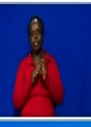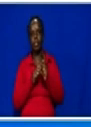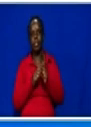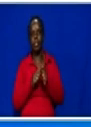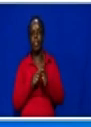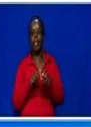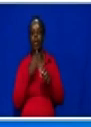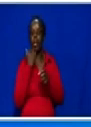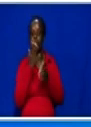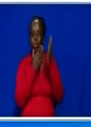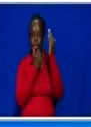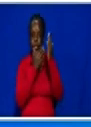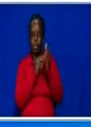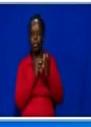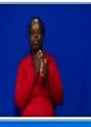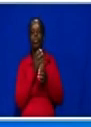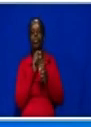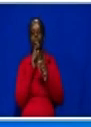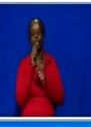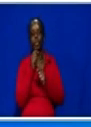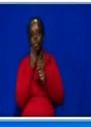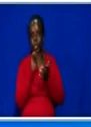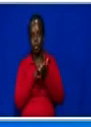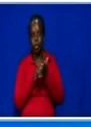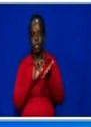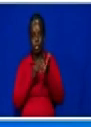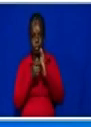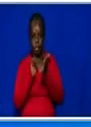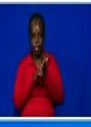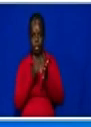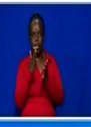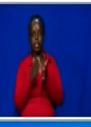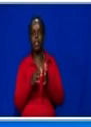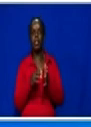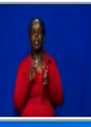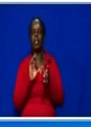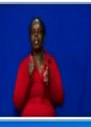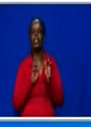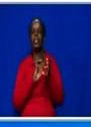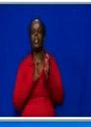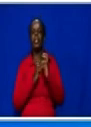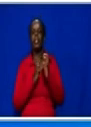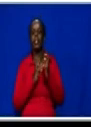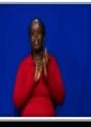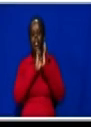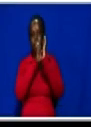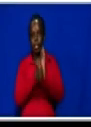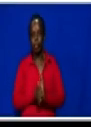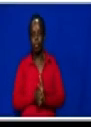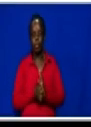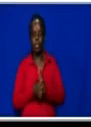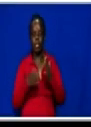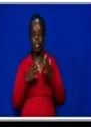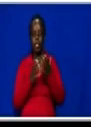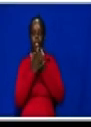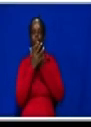I'll break down for you what phenotypically means. So another example of co-dominance is in the area of blood group.